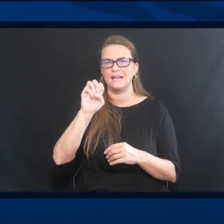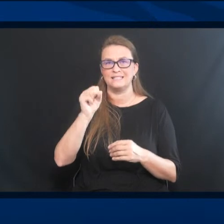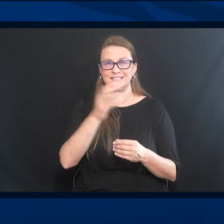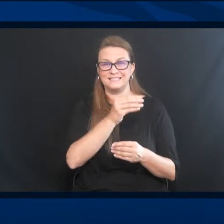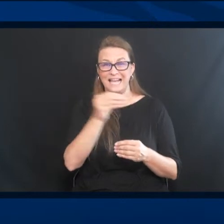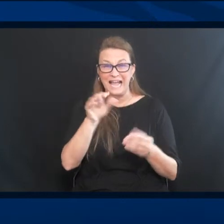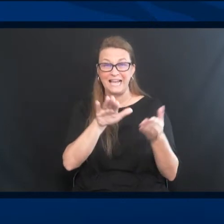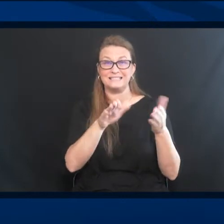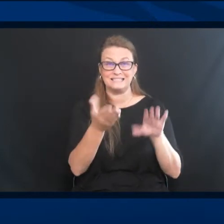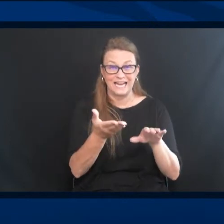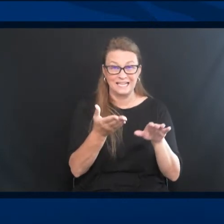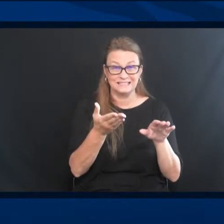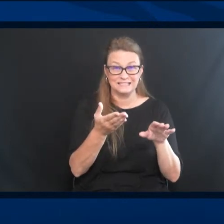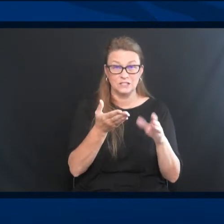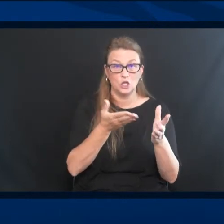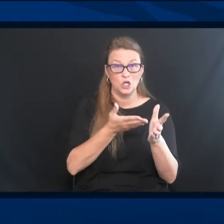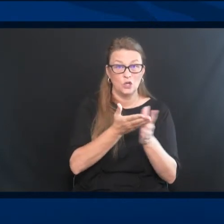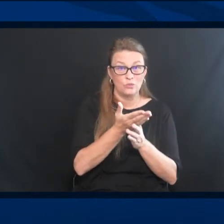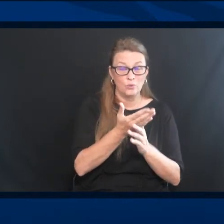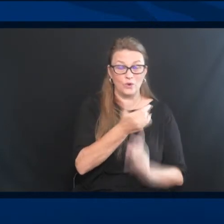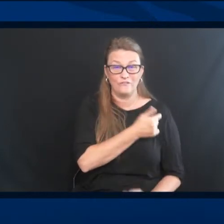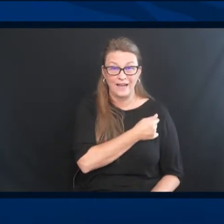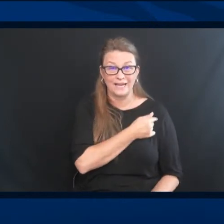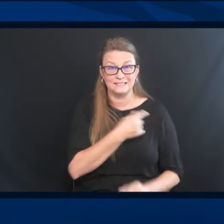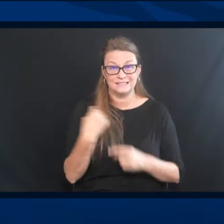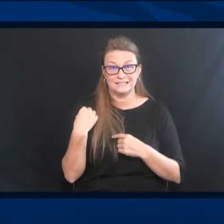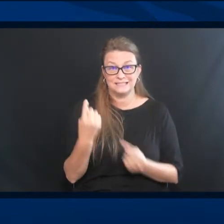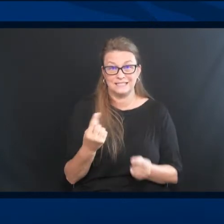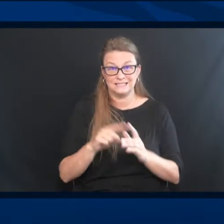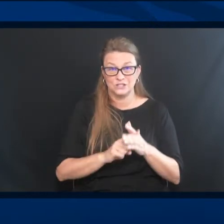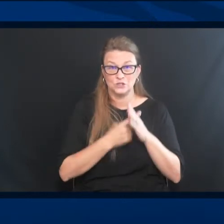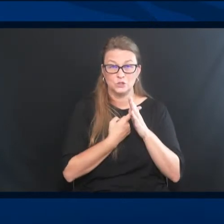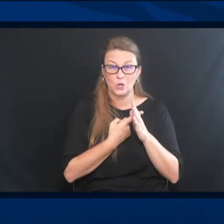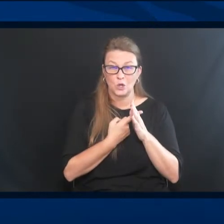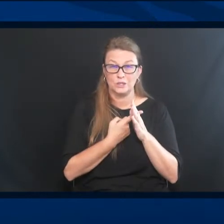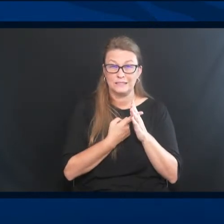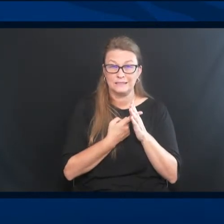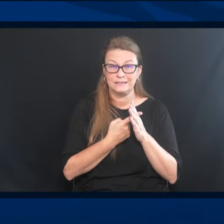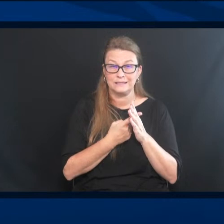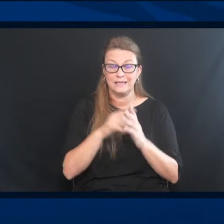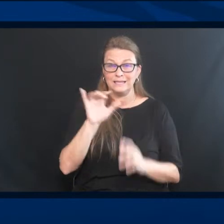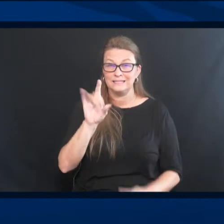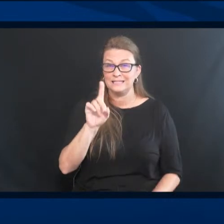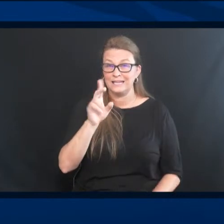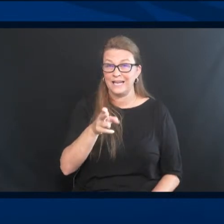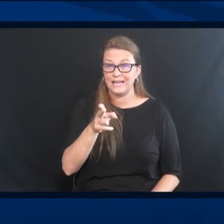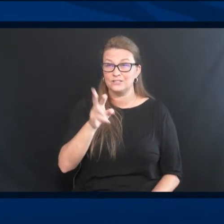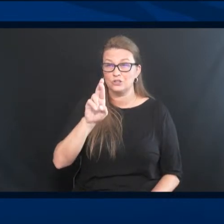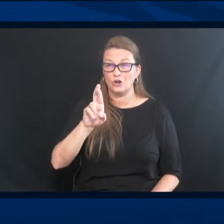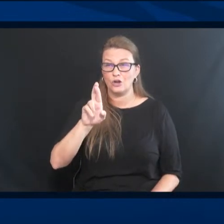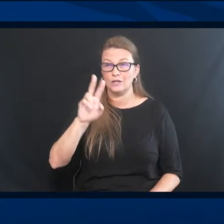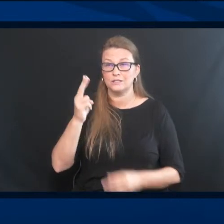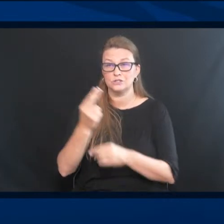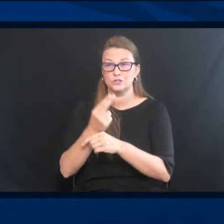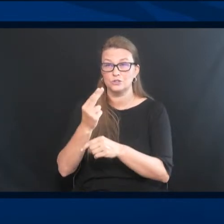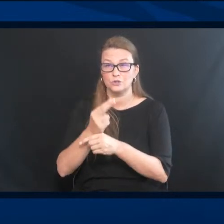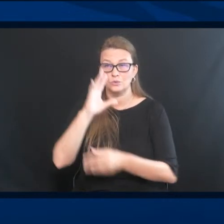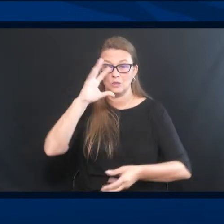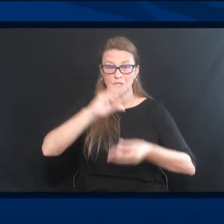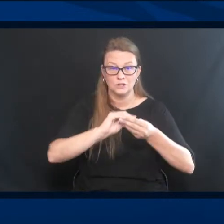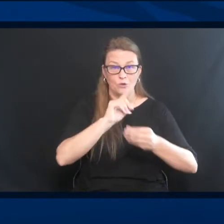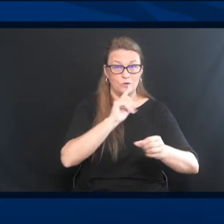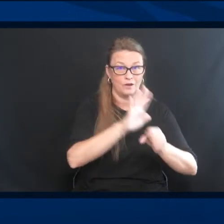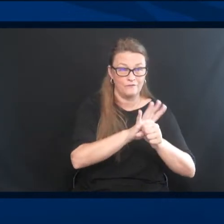from vaccinations since the start of vaccinations? It looks like that the DHHR site is using total number of